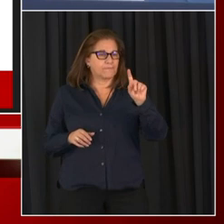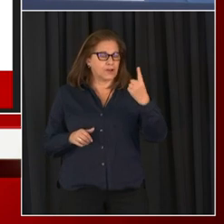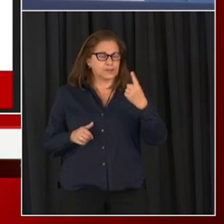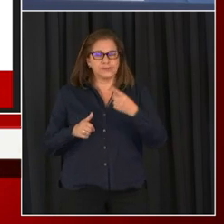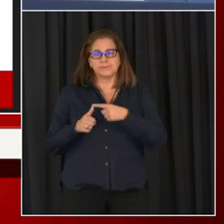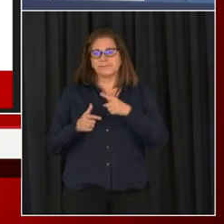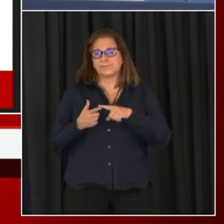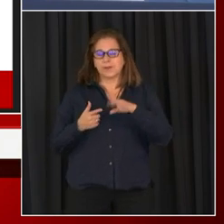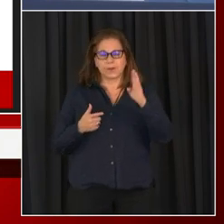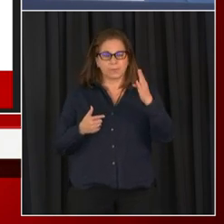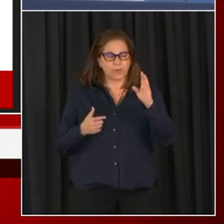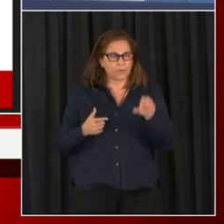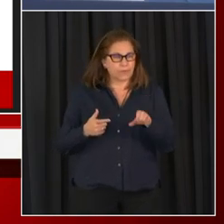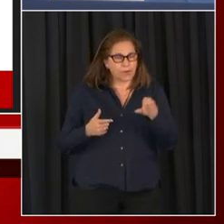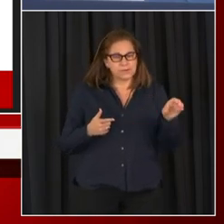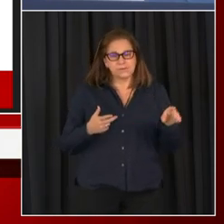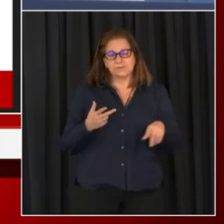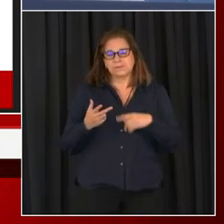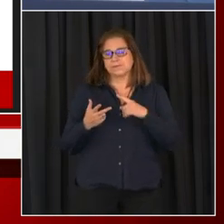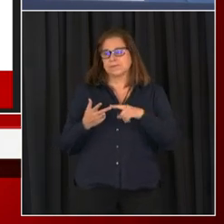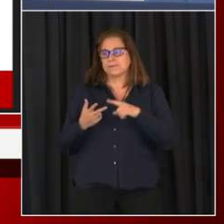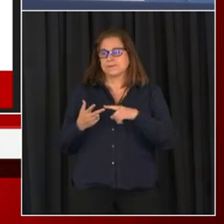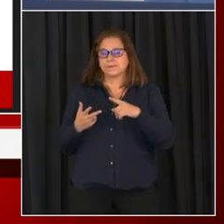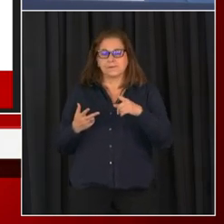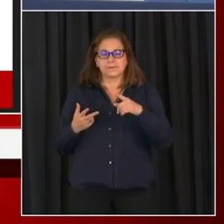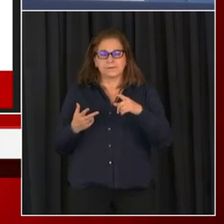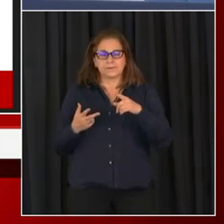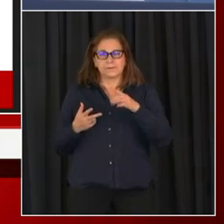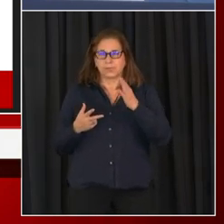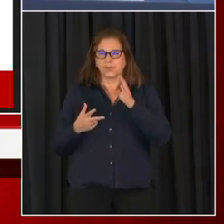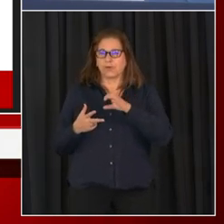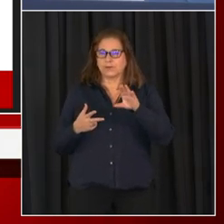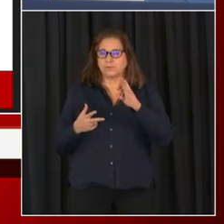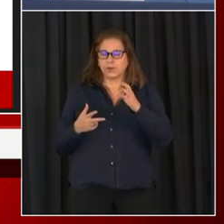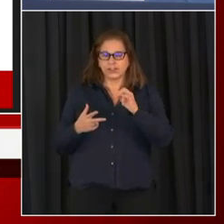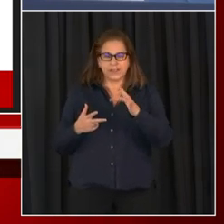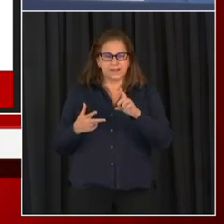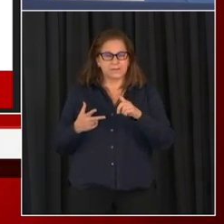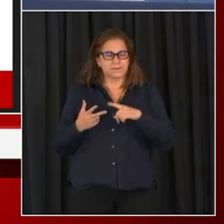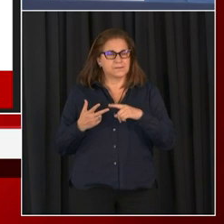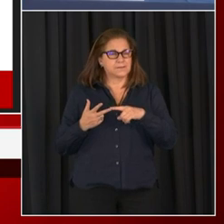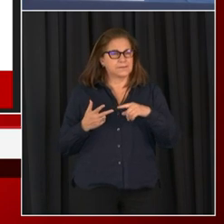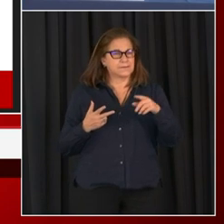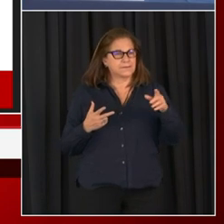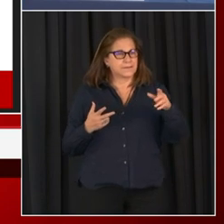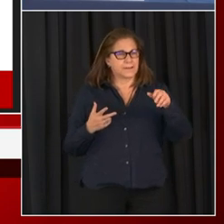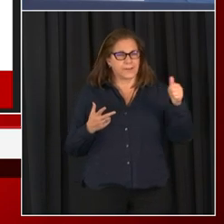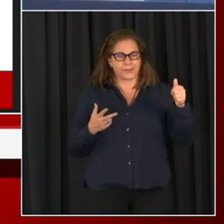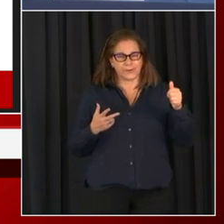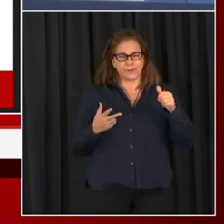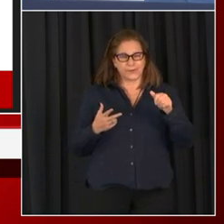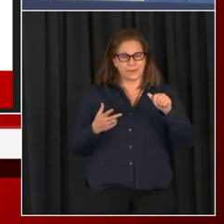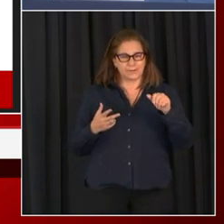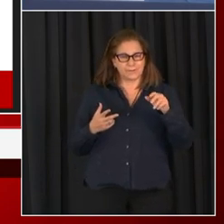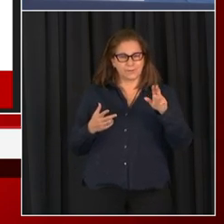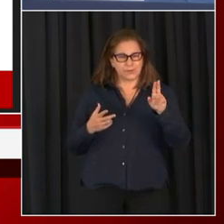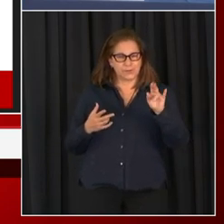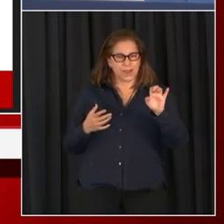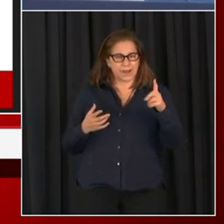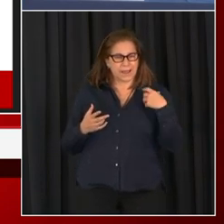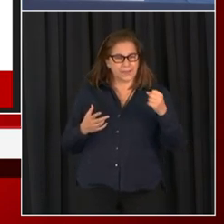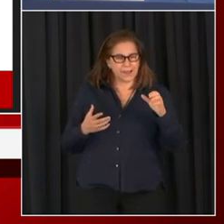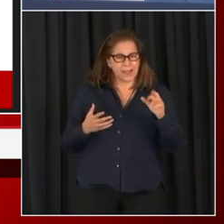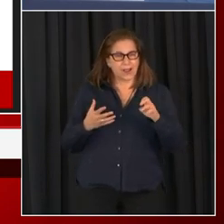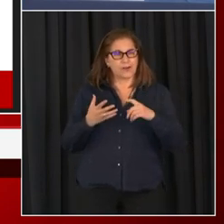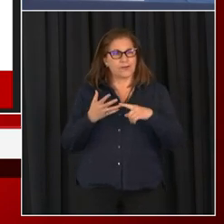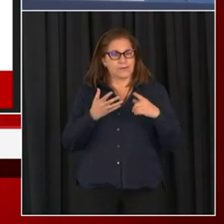residents purchasing their own individual health insurance coverage, we have 25 different health plans from Kaiser and from